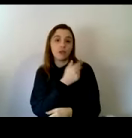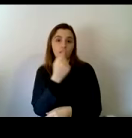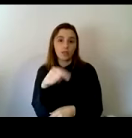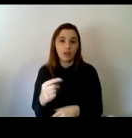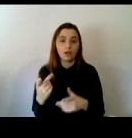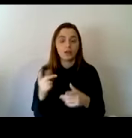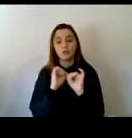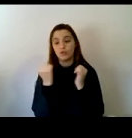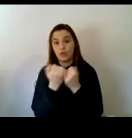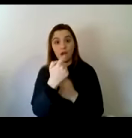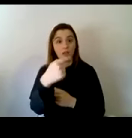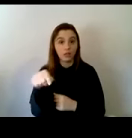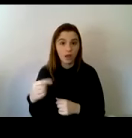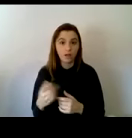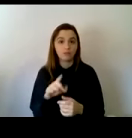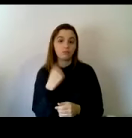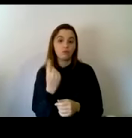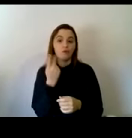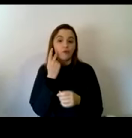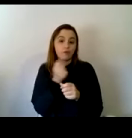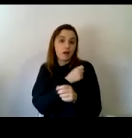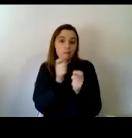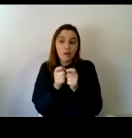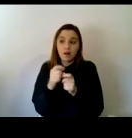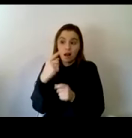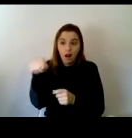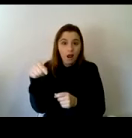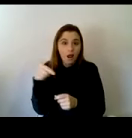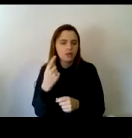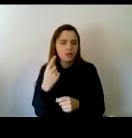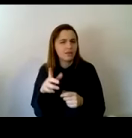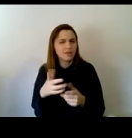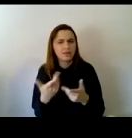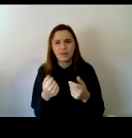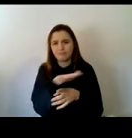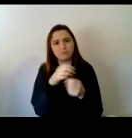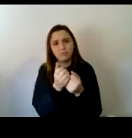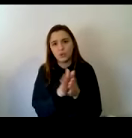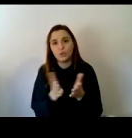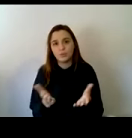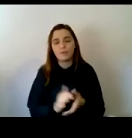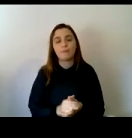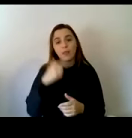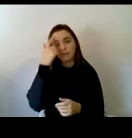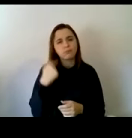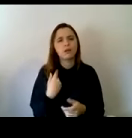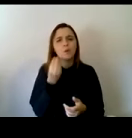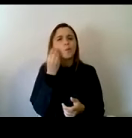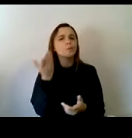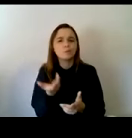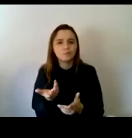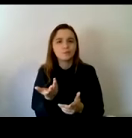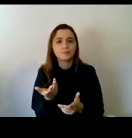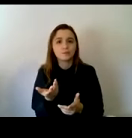live, basically everywhere. And while I am aware of the presence of such underrepresented